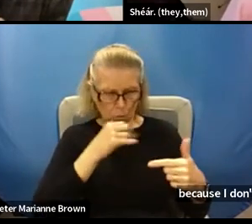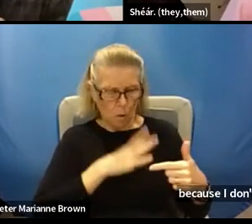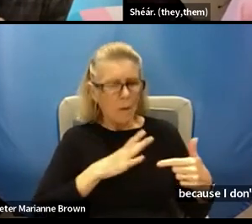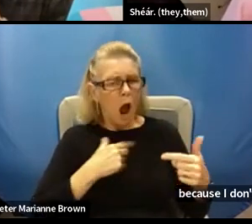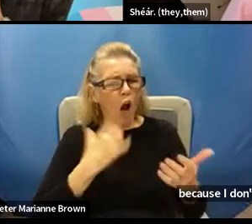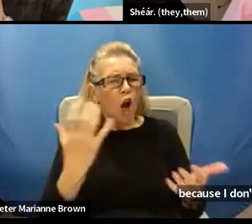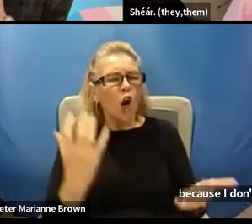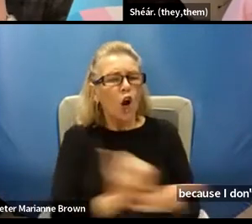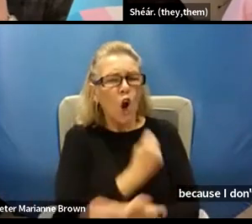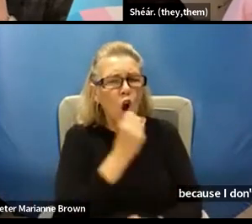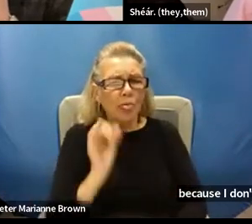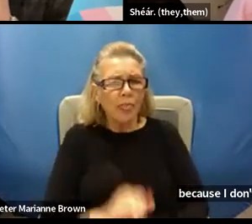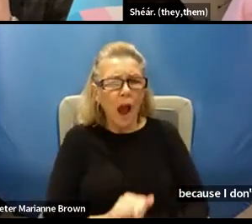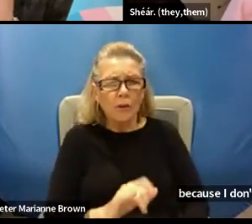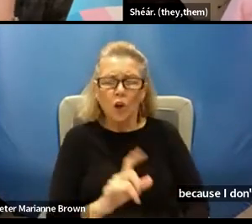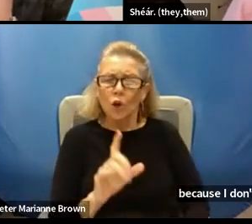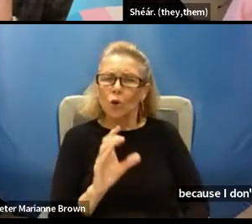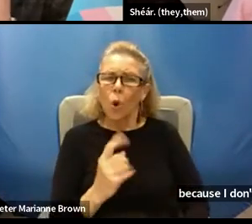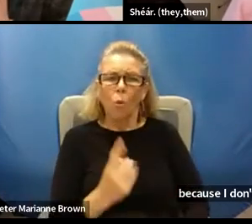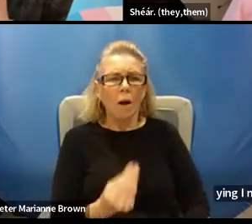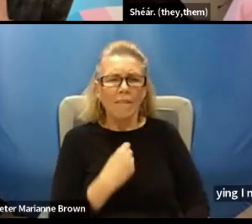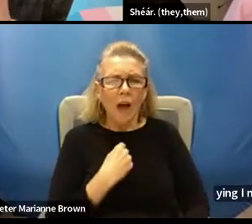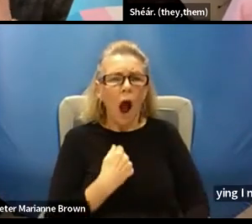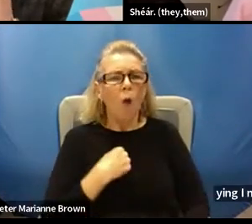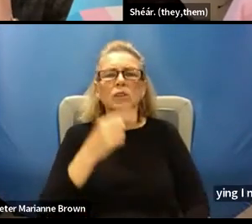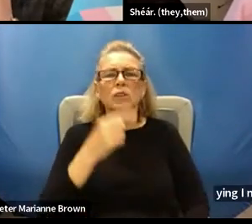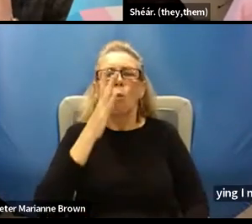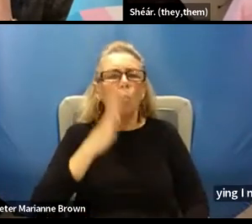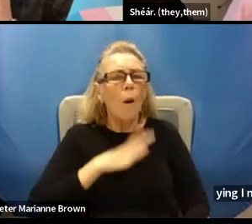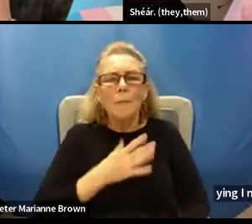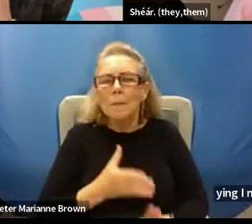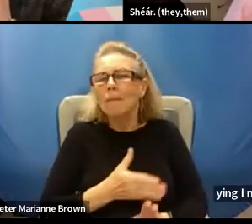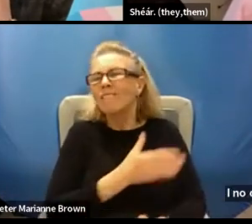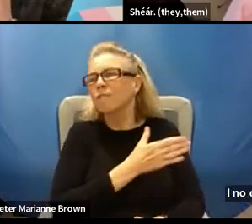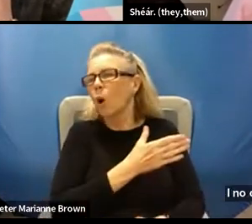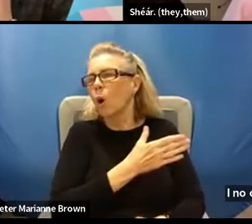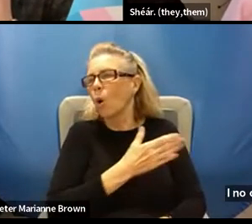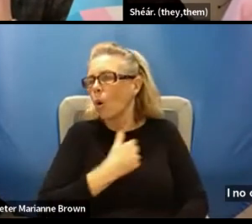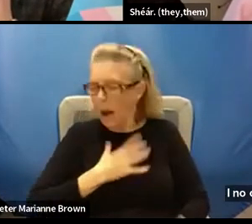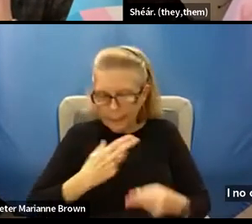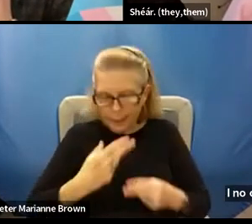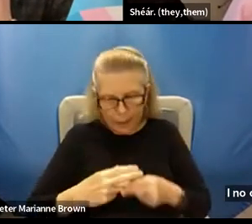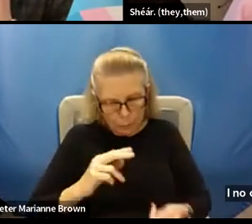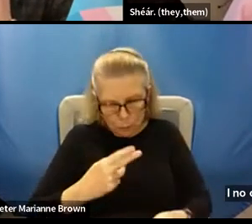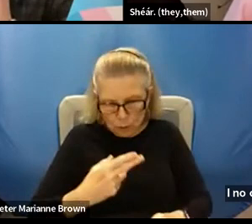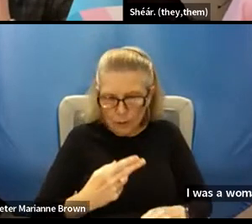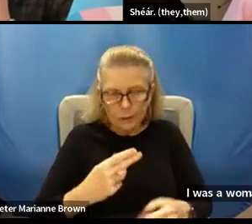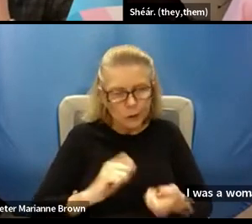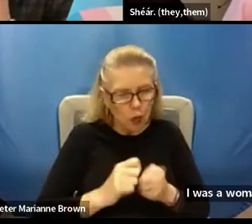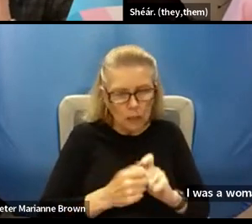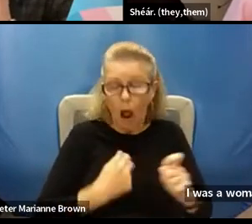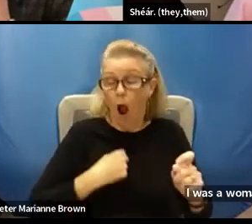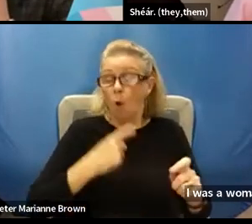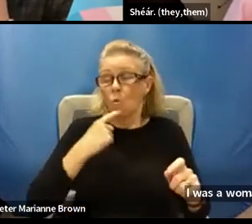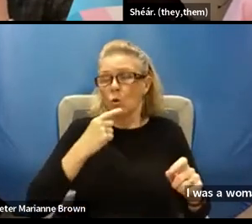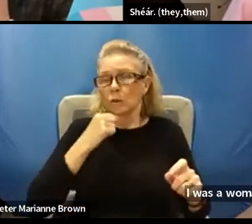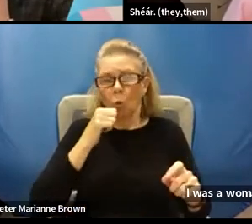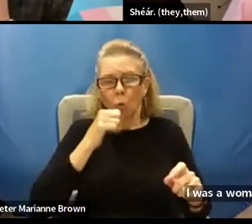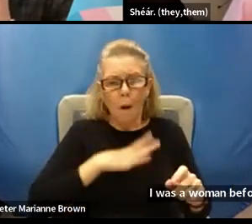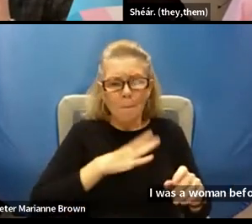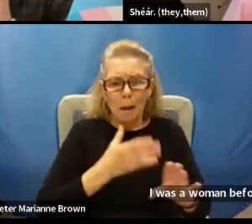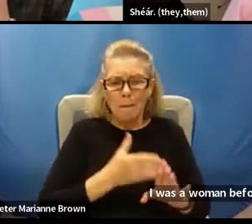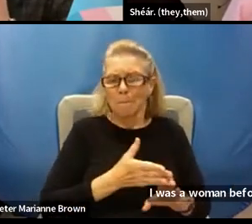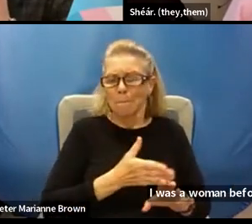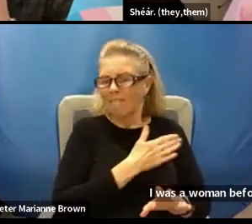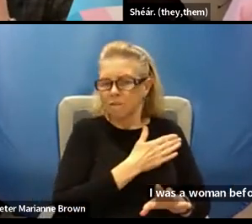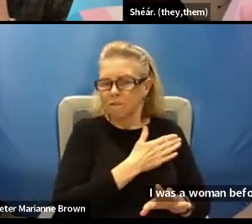No one had to give me that. I was a woman before I had a name change. I was a woman before identifications got changed. I'm